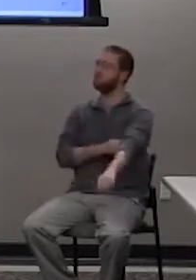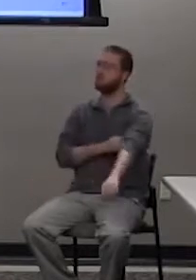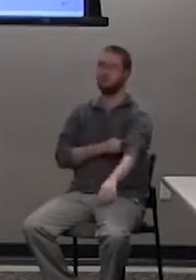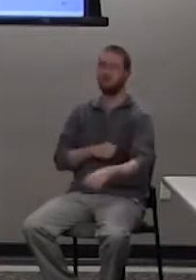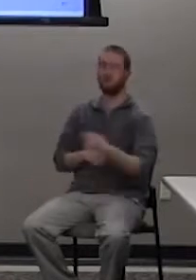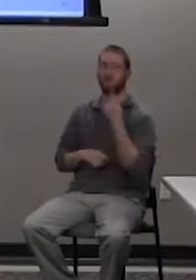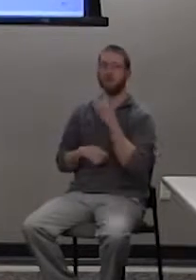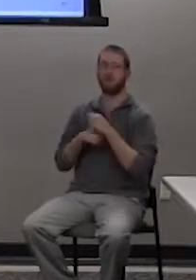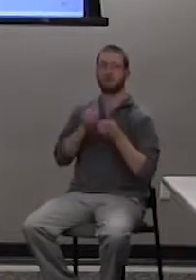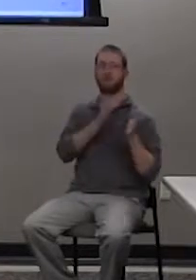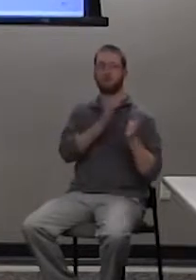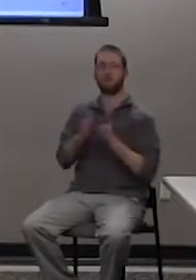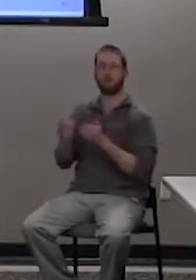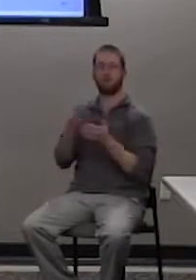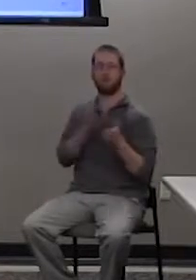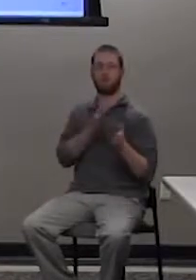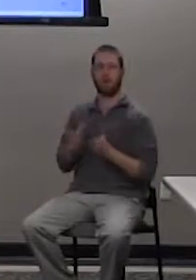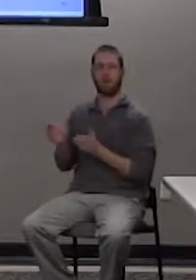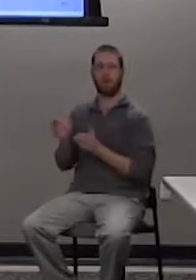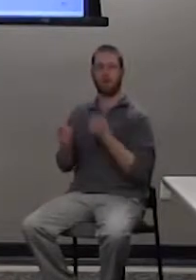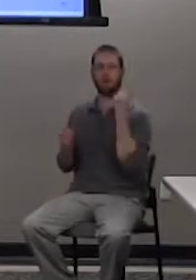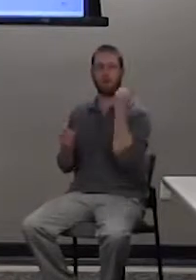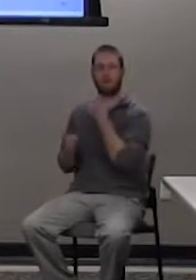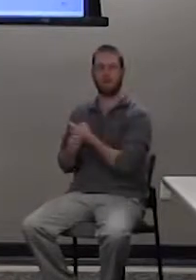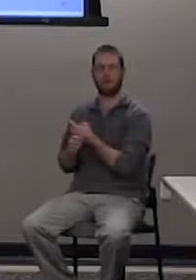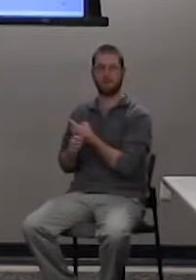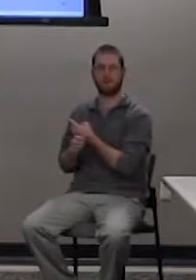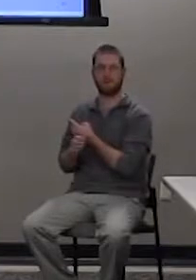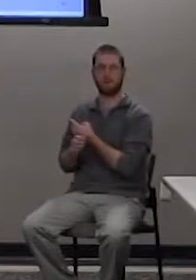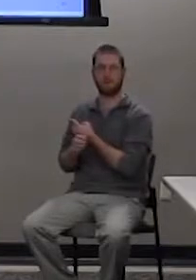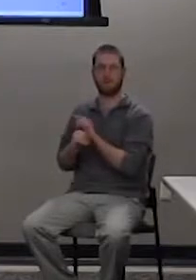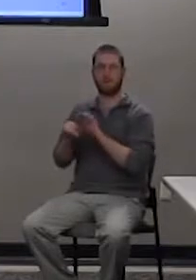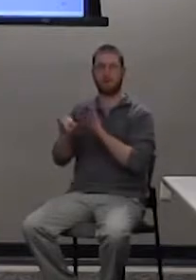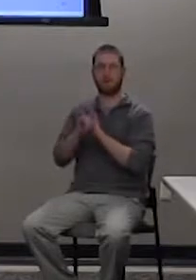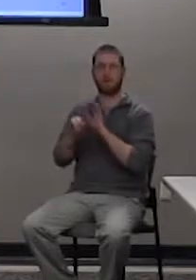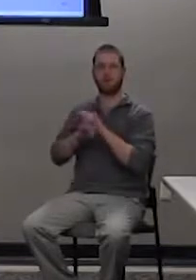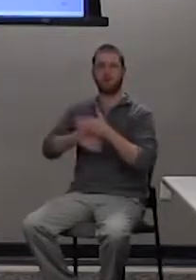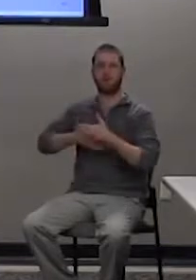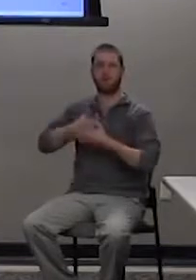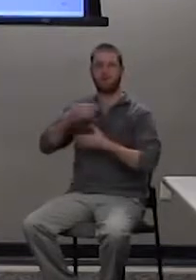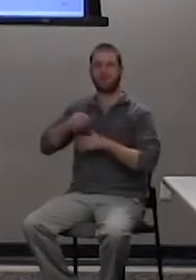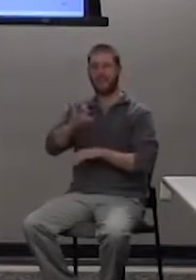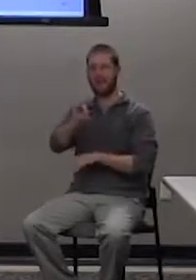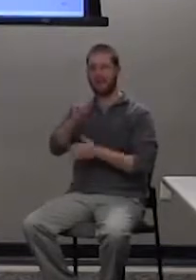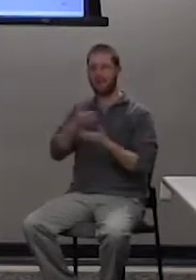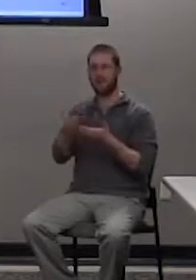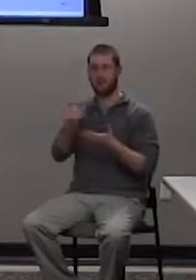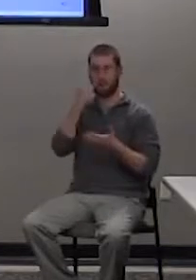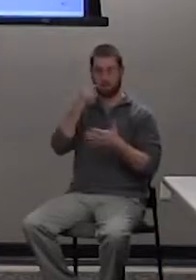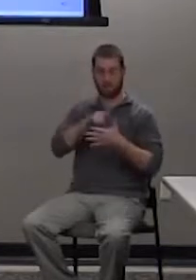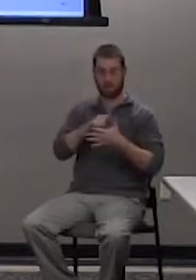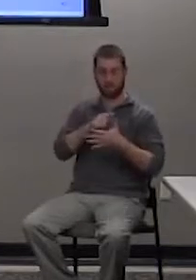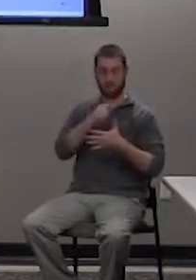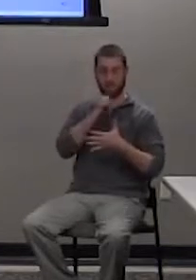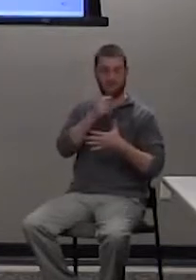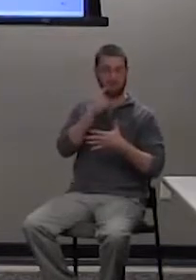This is what the strategic plan is. It identifies the 8 next things. So that if you don't feel that you're being successful